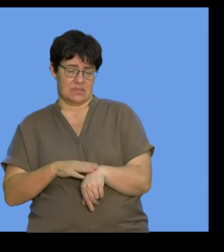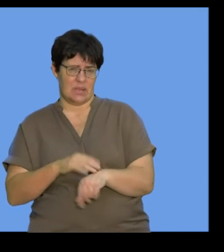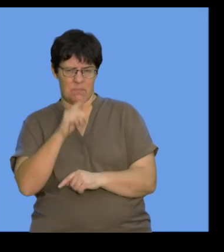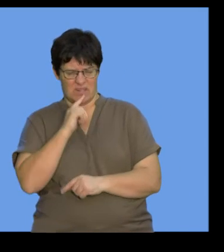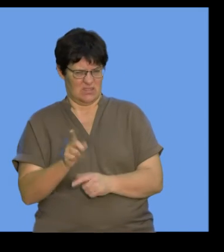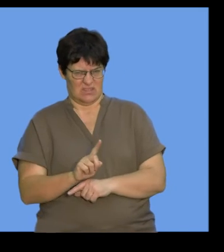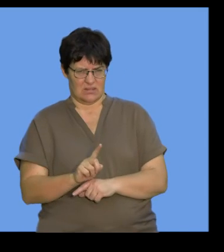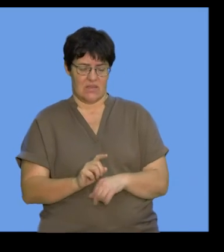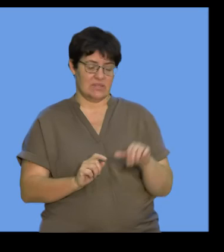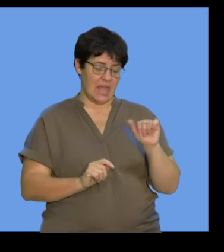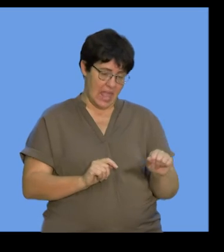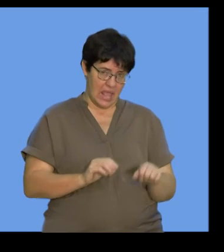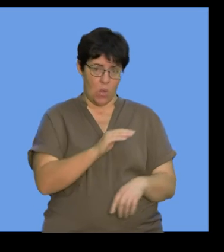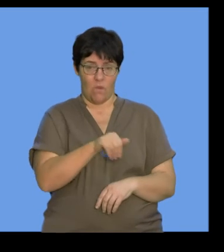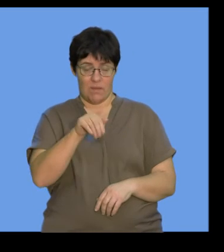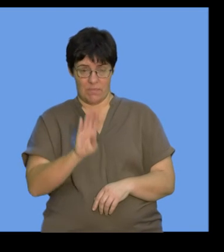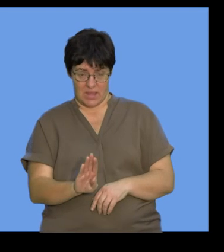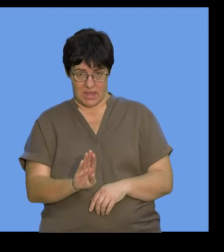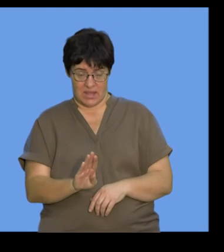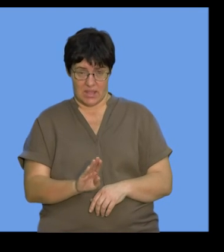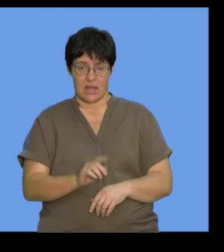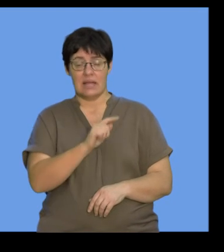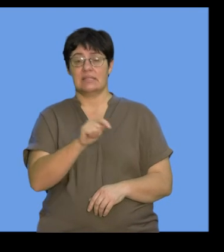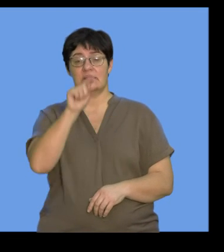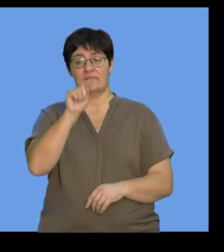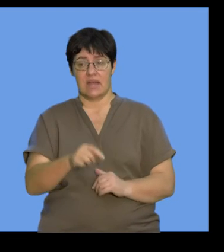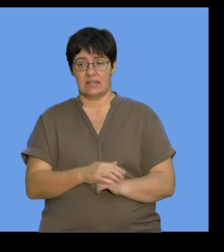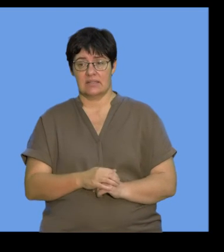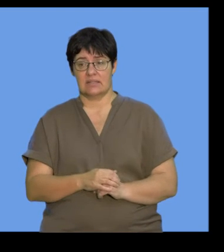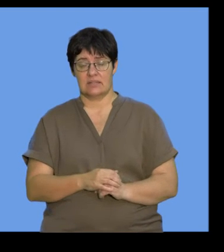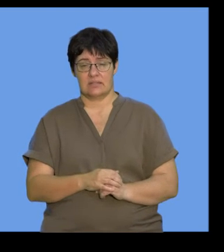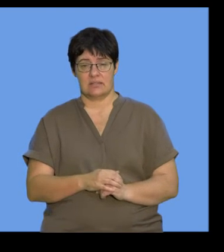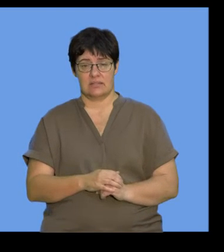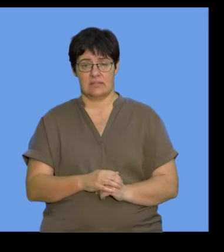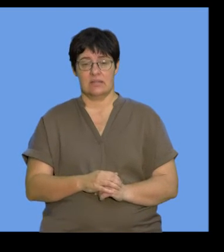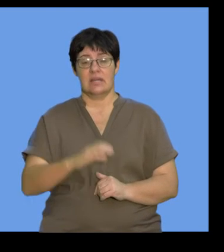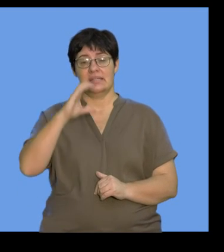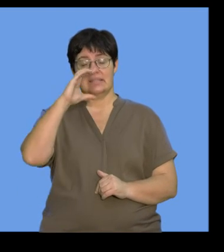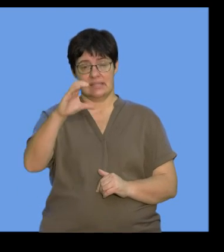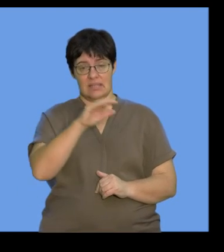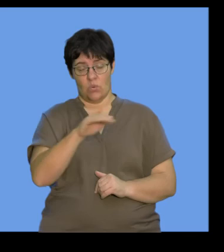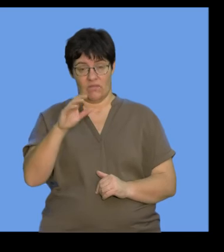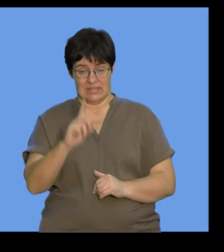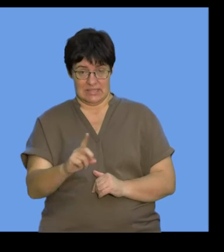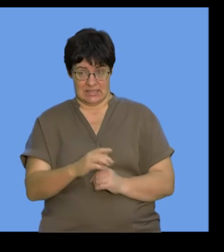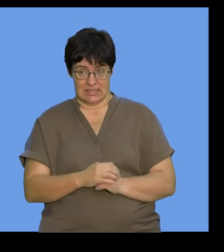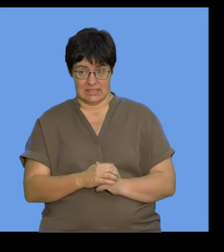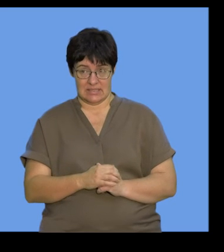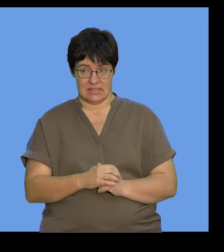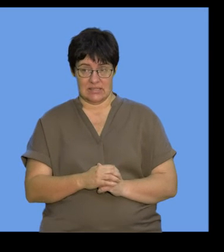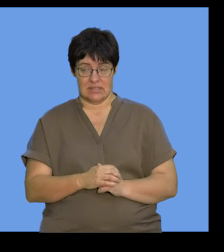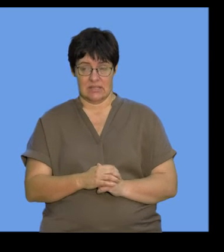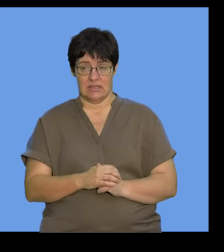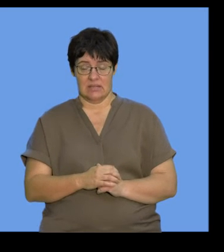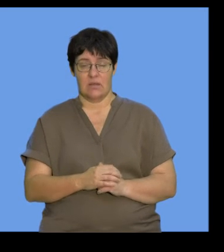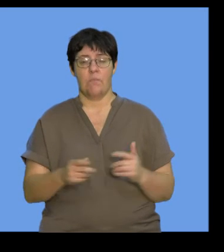means if it's a over b divided by c over d, this